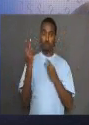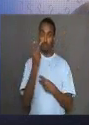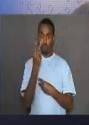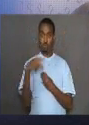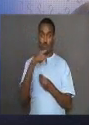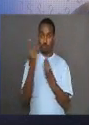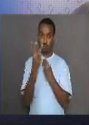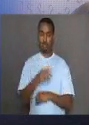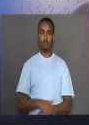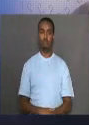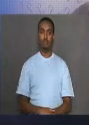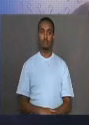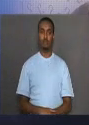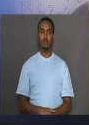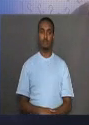two.